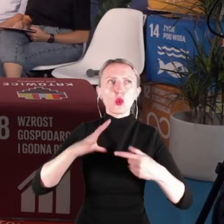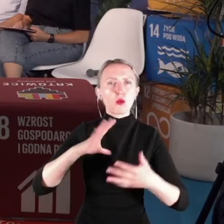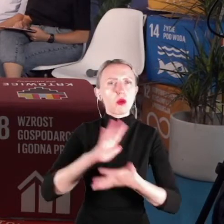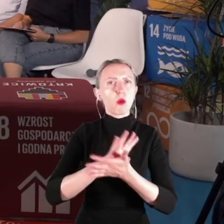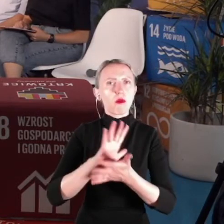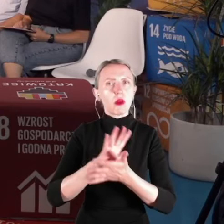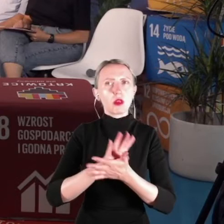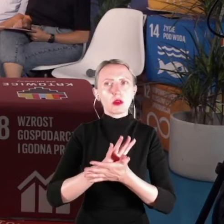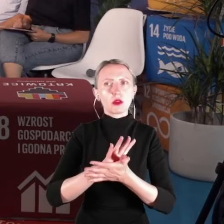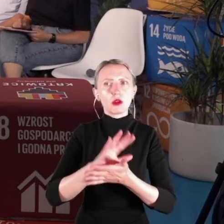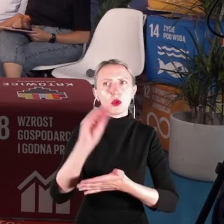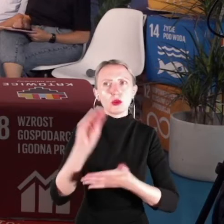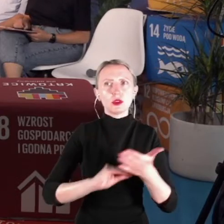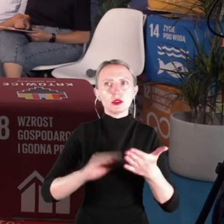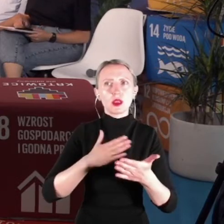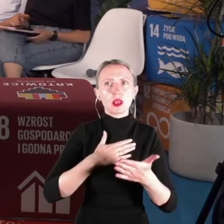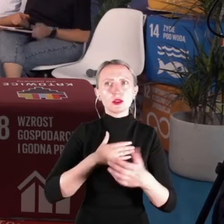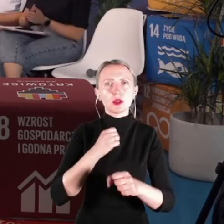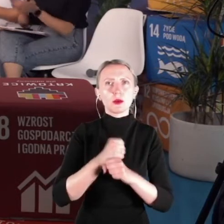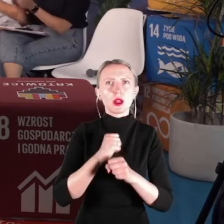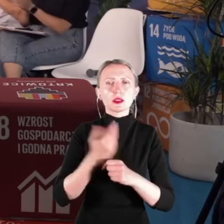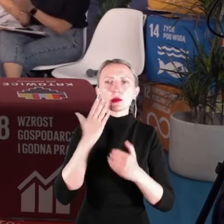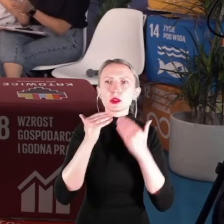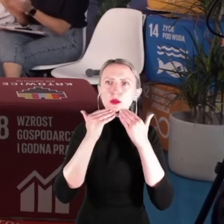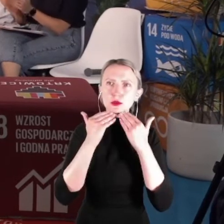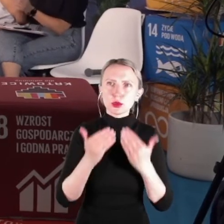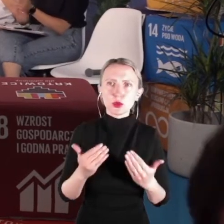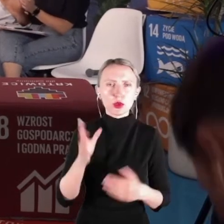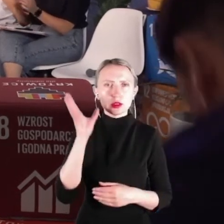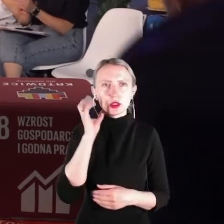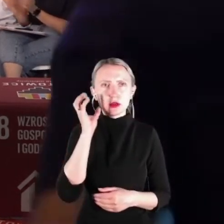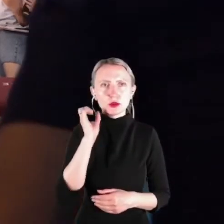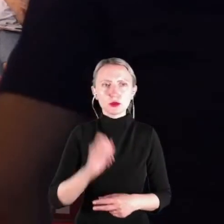really happy to talk. Thanks a lot for your patience.